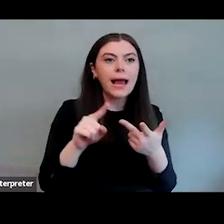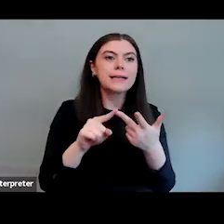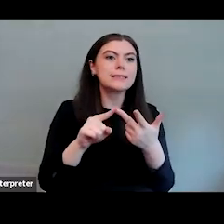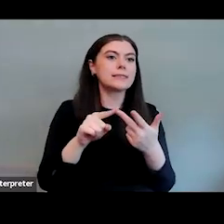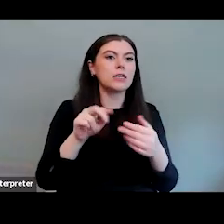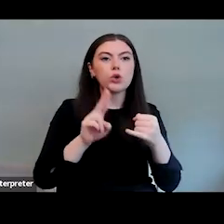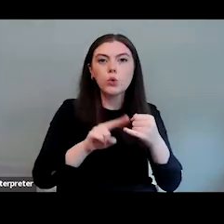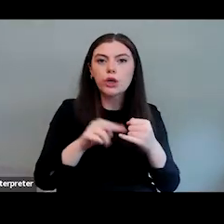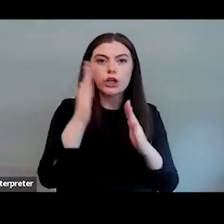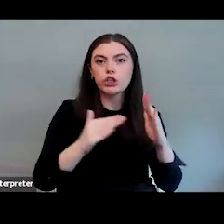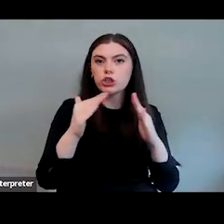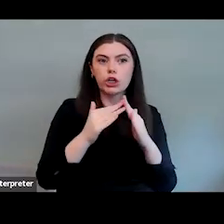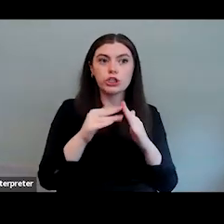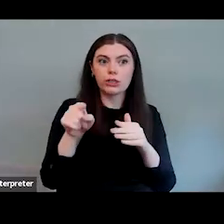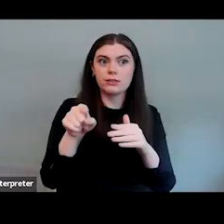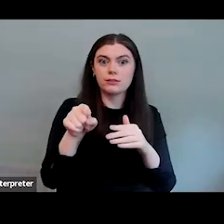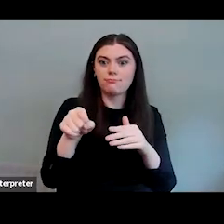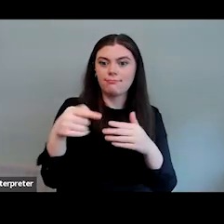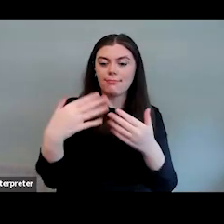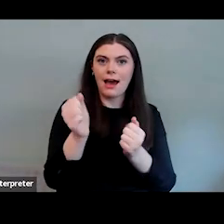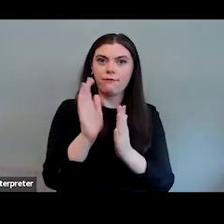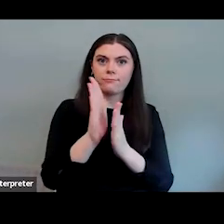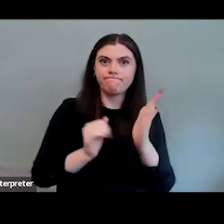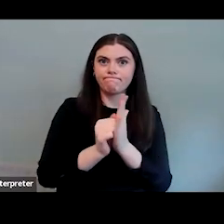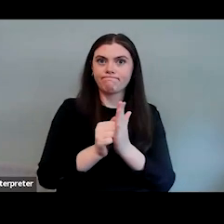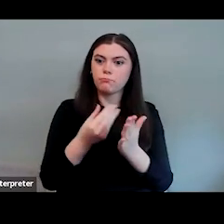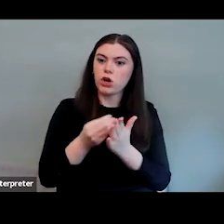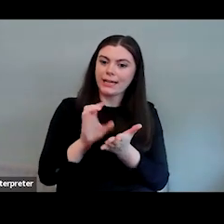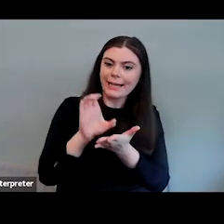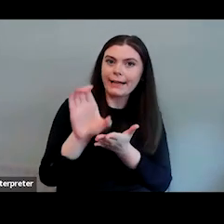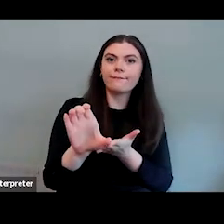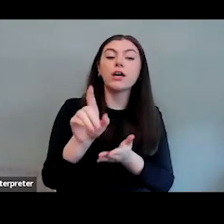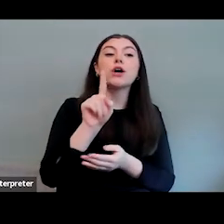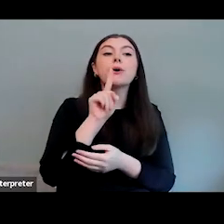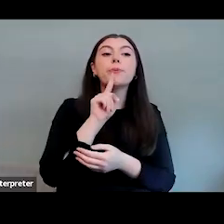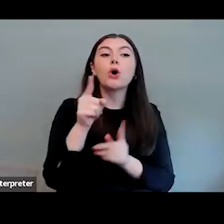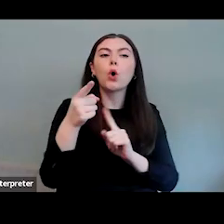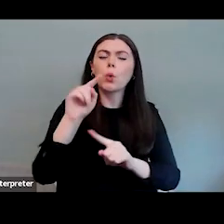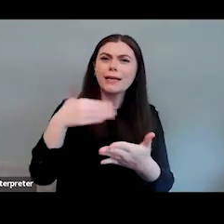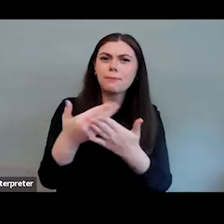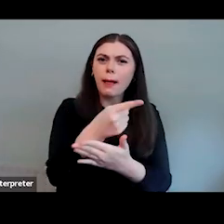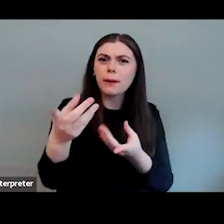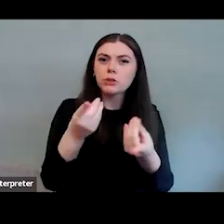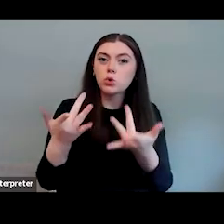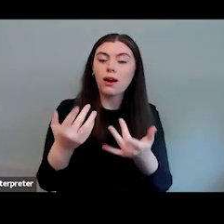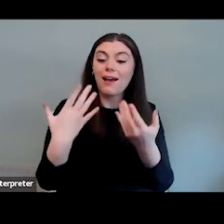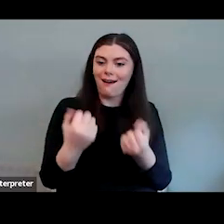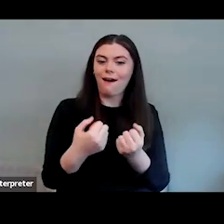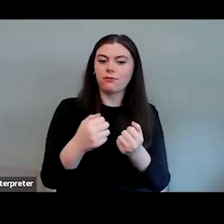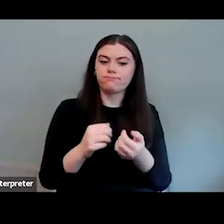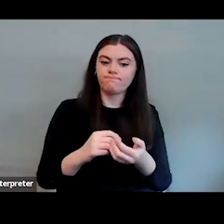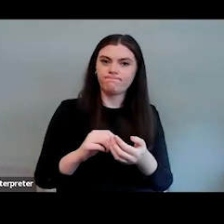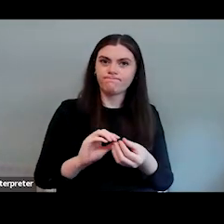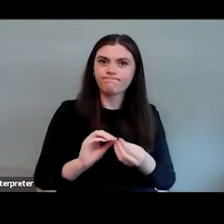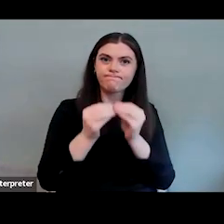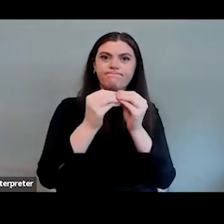invest money in specific companies. And what we demand from them is having an ethical investment policy that excludes